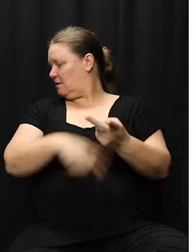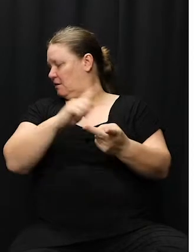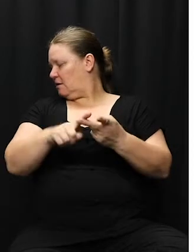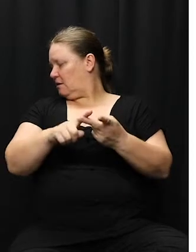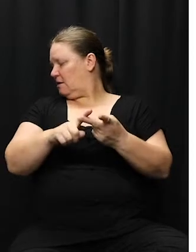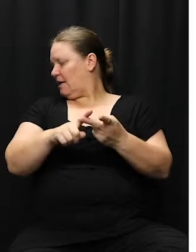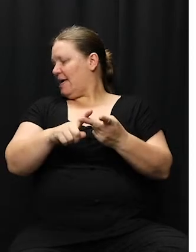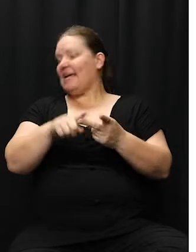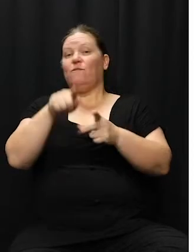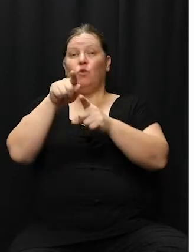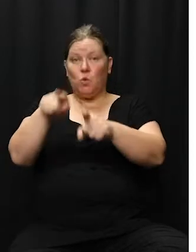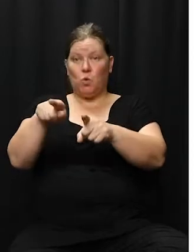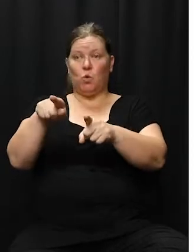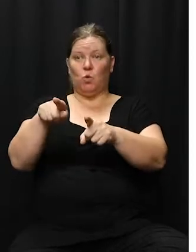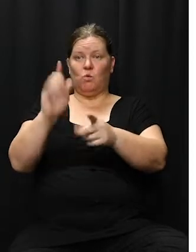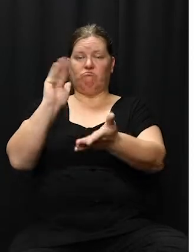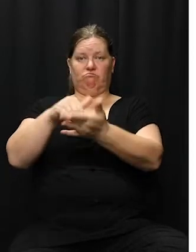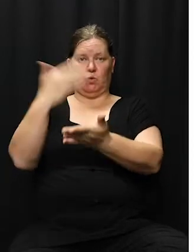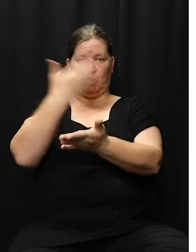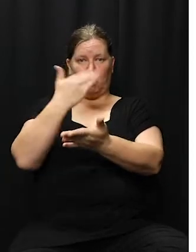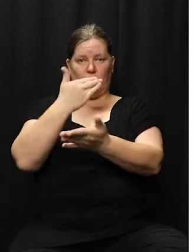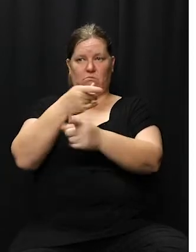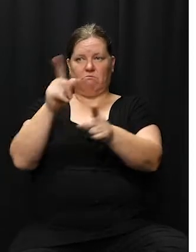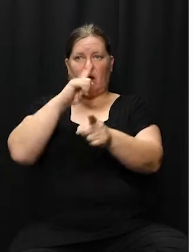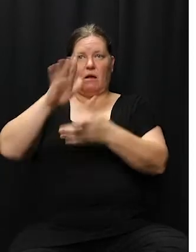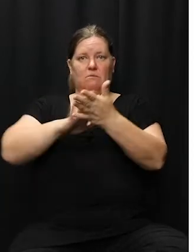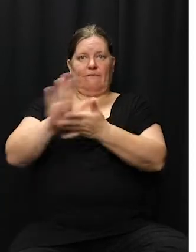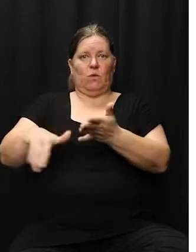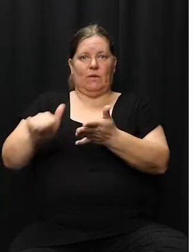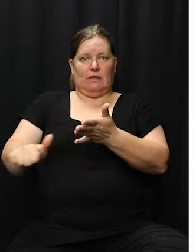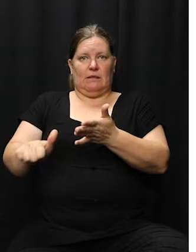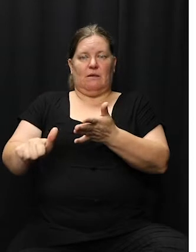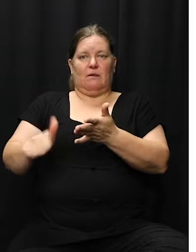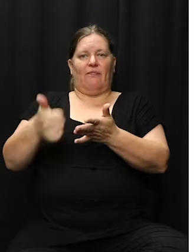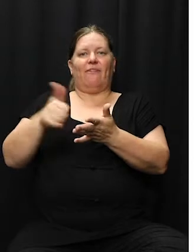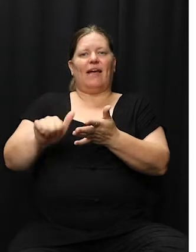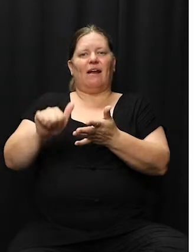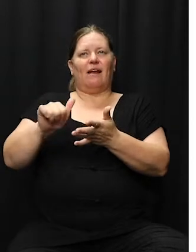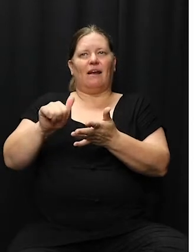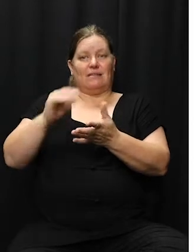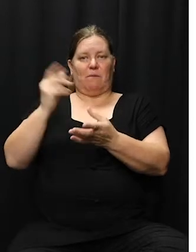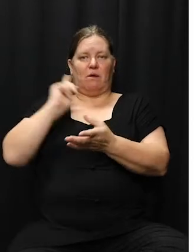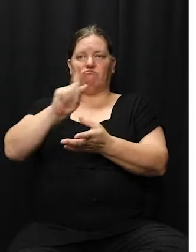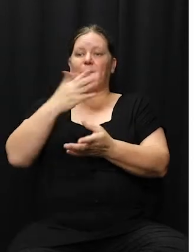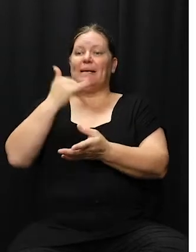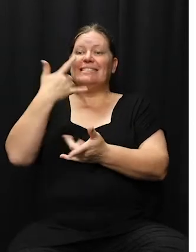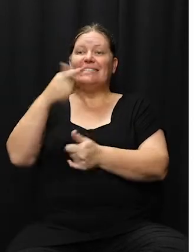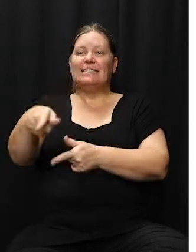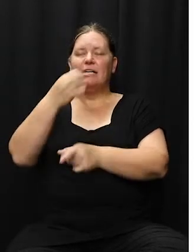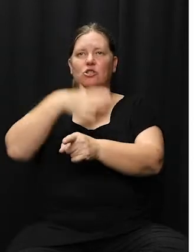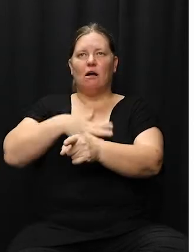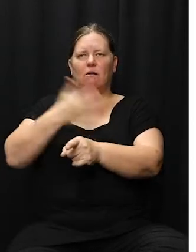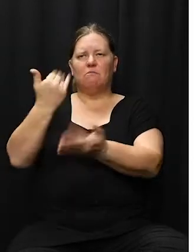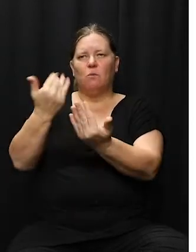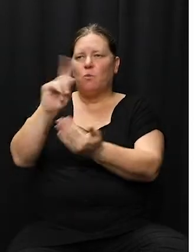And secondly, if you go to a school and you don't sign fluently, and someone comes up and says, can you assess